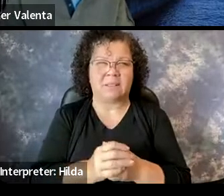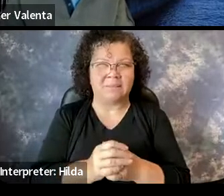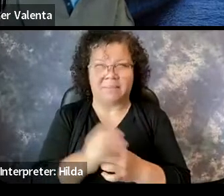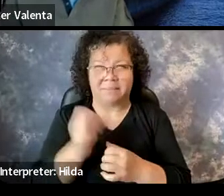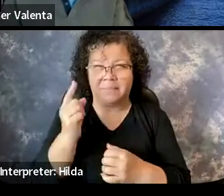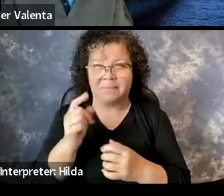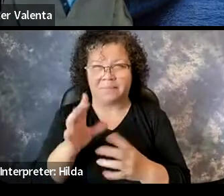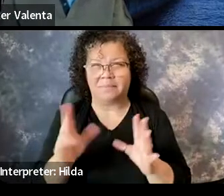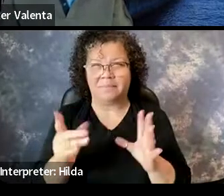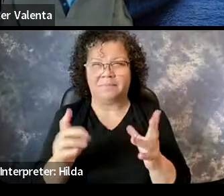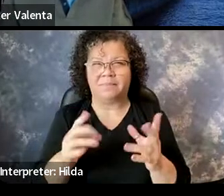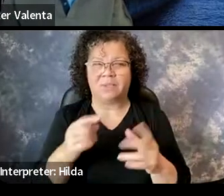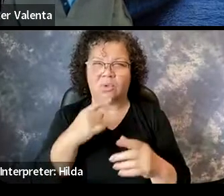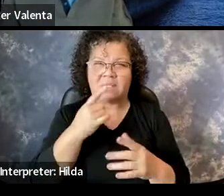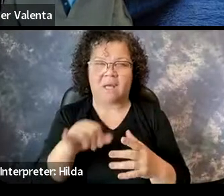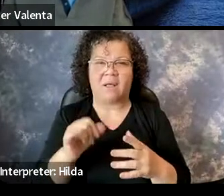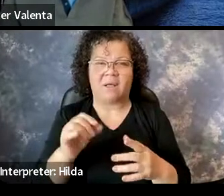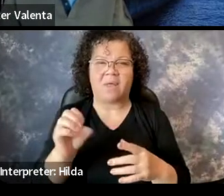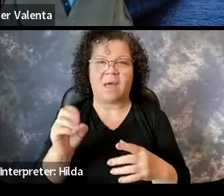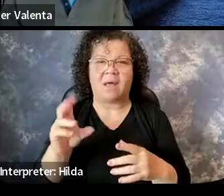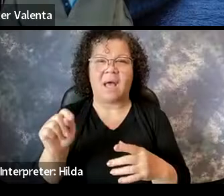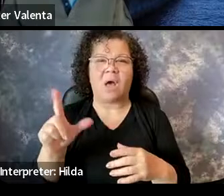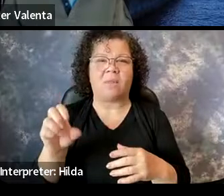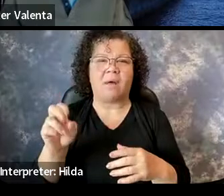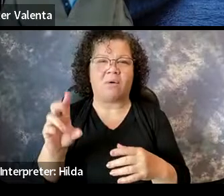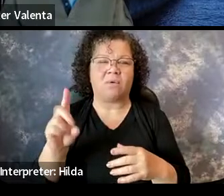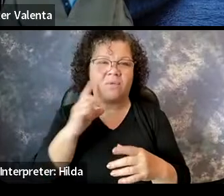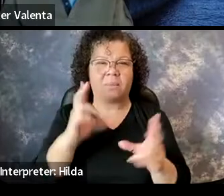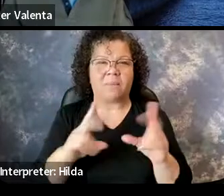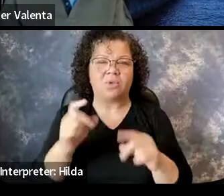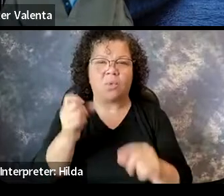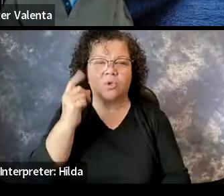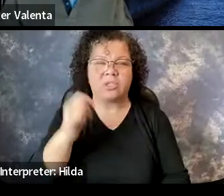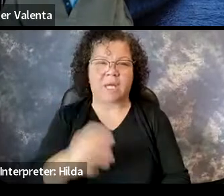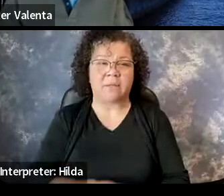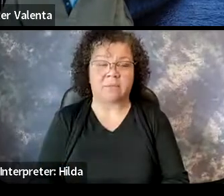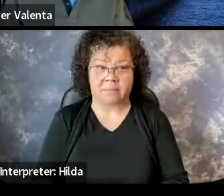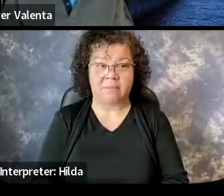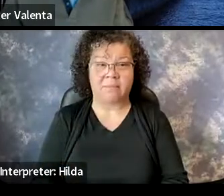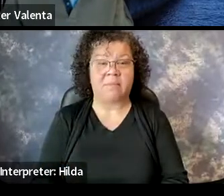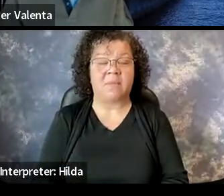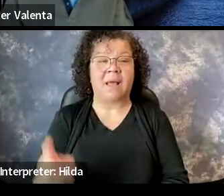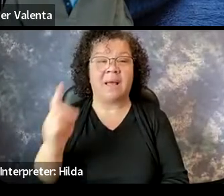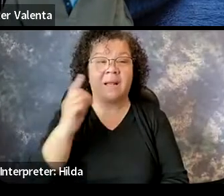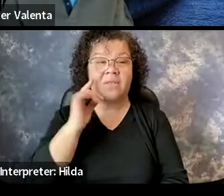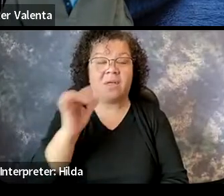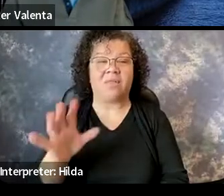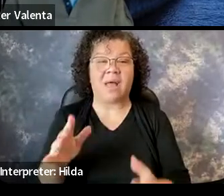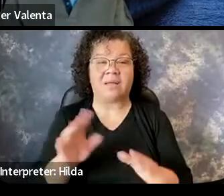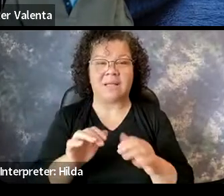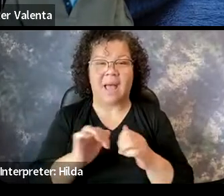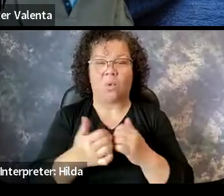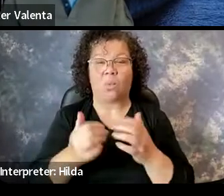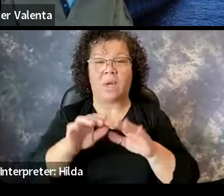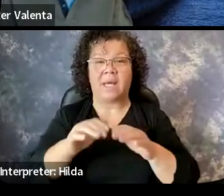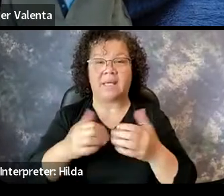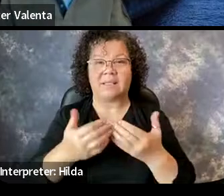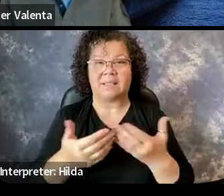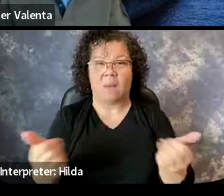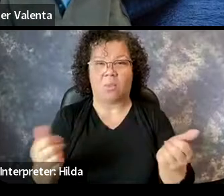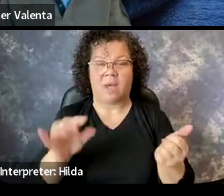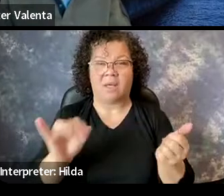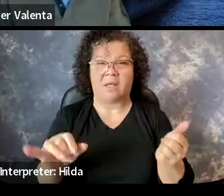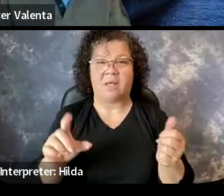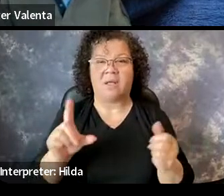maybe stating that out loud in case that's not everyone's understanding. Because I think then that sort of separates out some of this, the treaty space, because